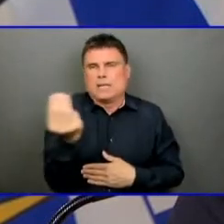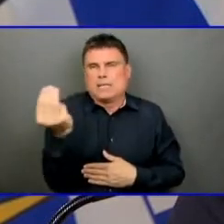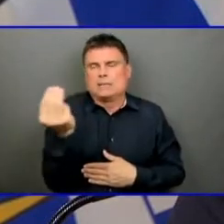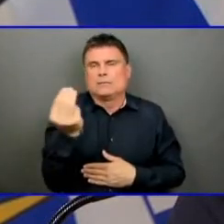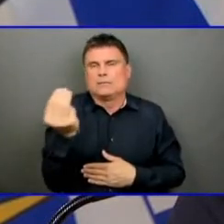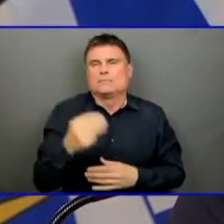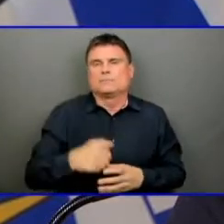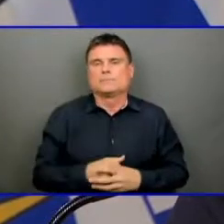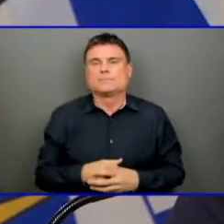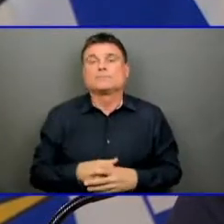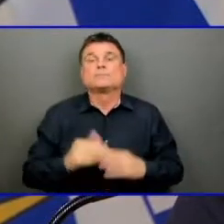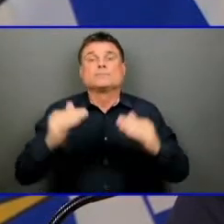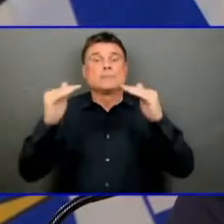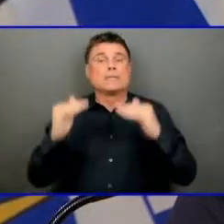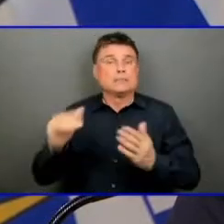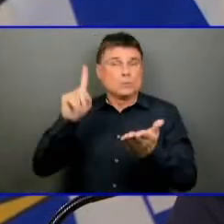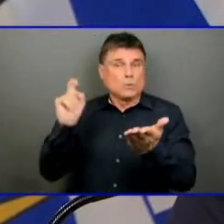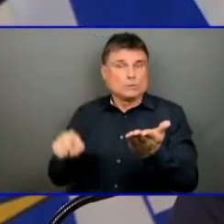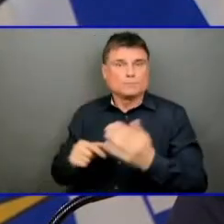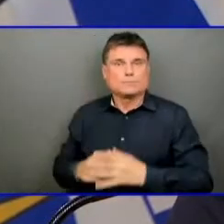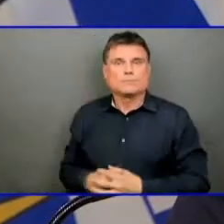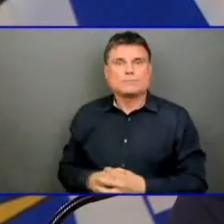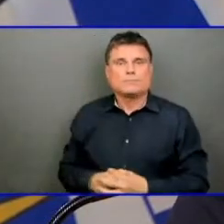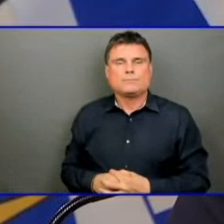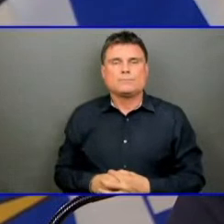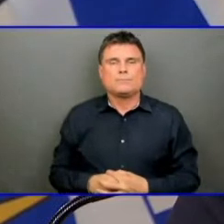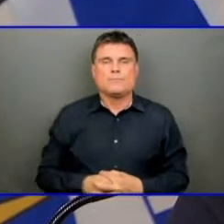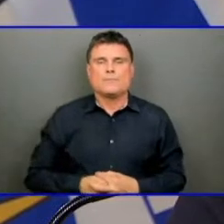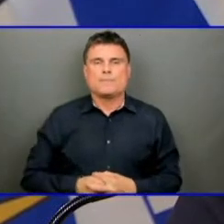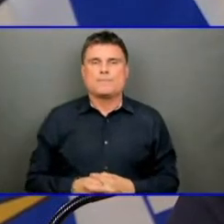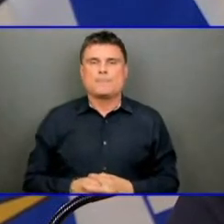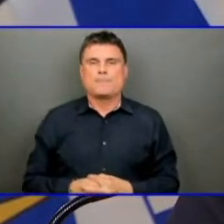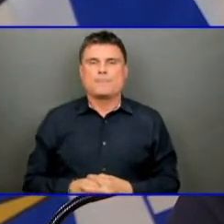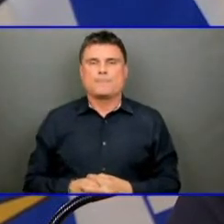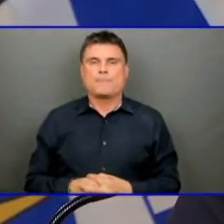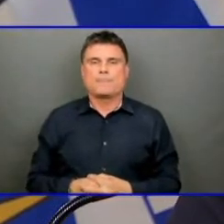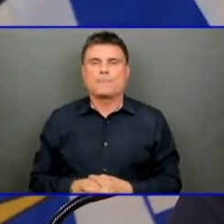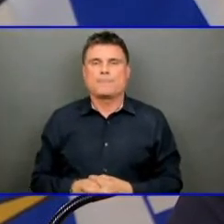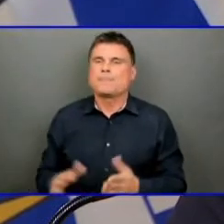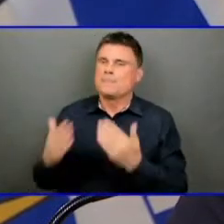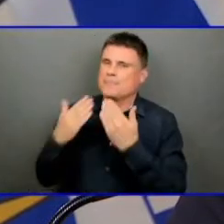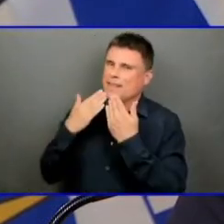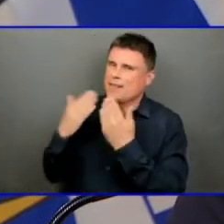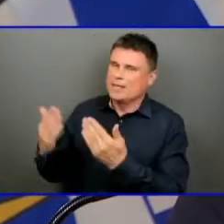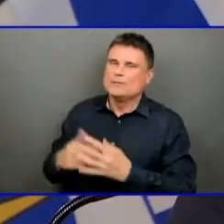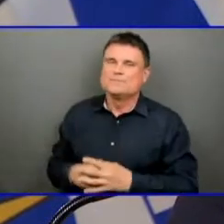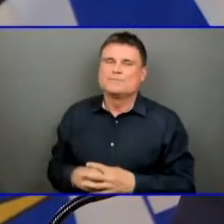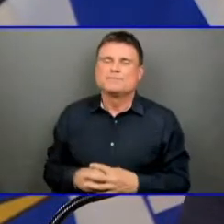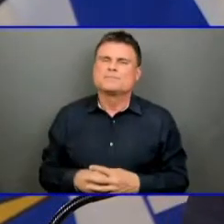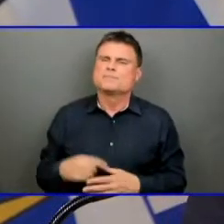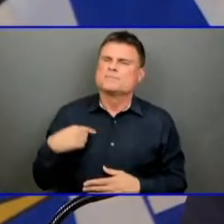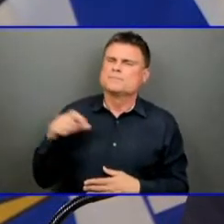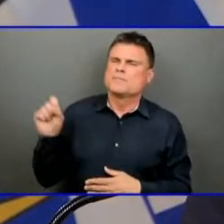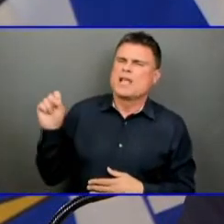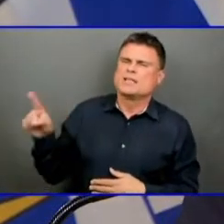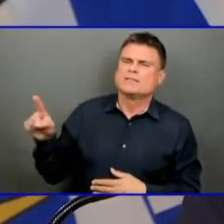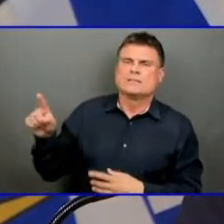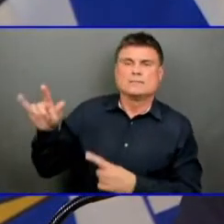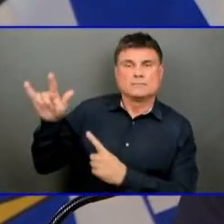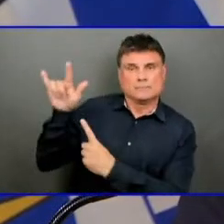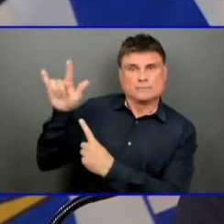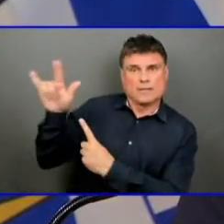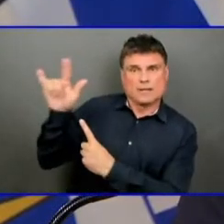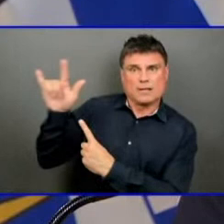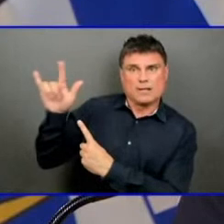Hi, Dr. Henry. Thanks for taking my question. I was wondering, a lot of flights are coming from India, and India has a lot of infections,